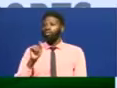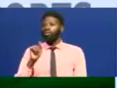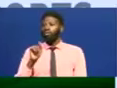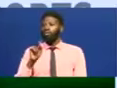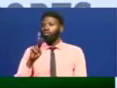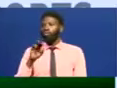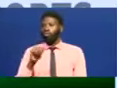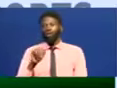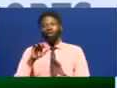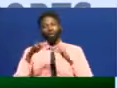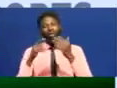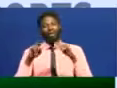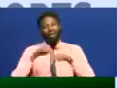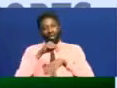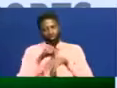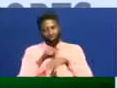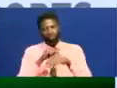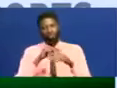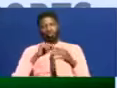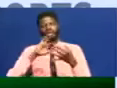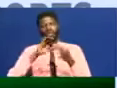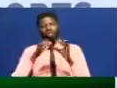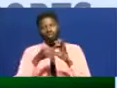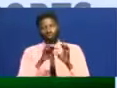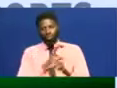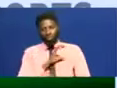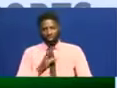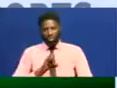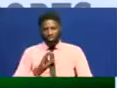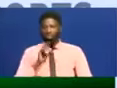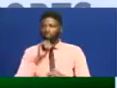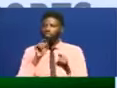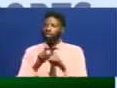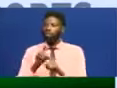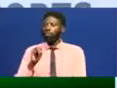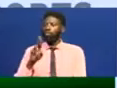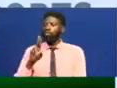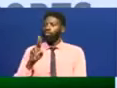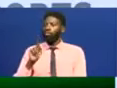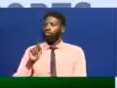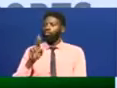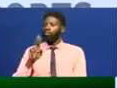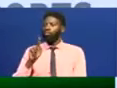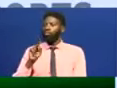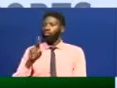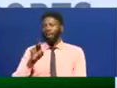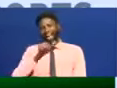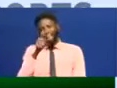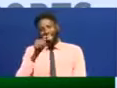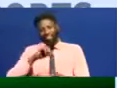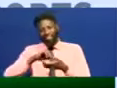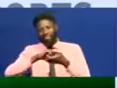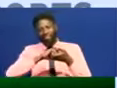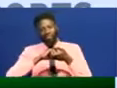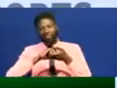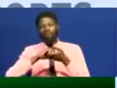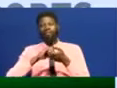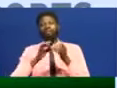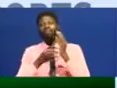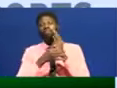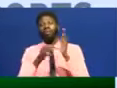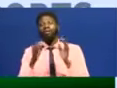Olympics Committee represented by my brother Mutuku here, to the lesser known federations, the